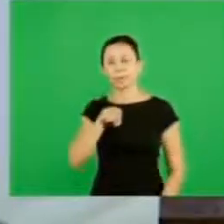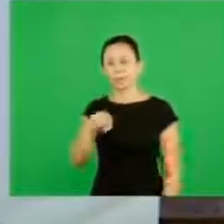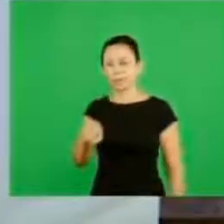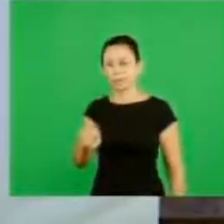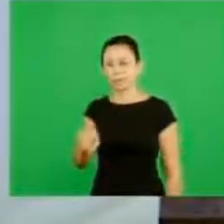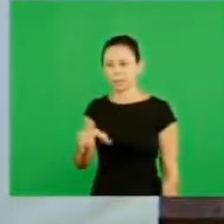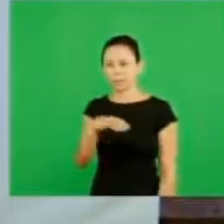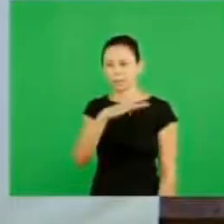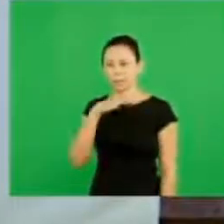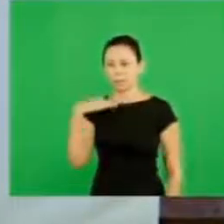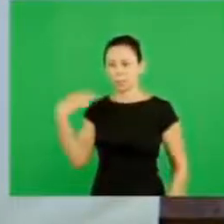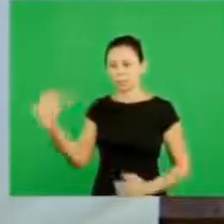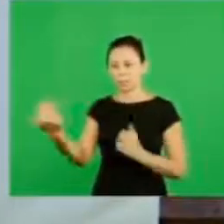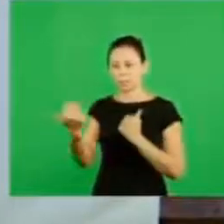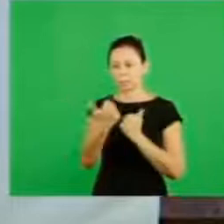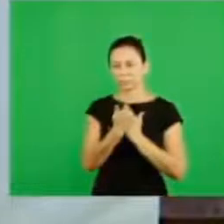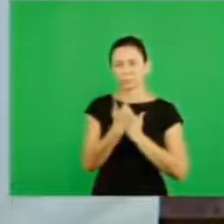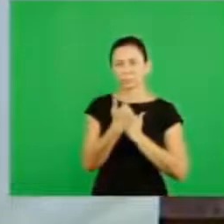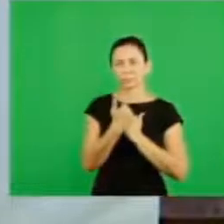in his wake,